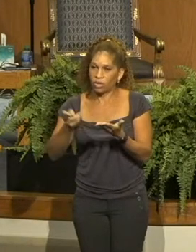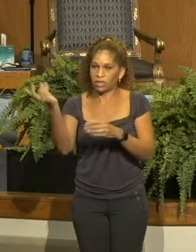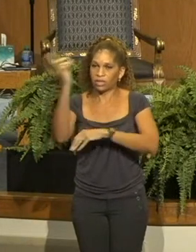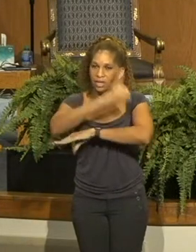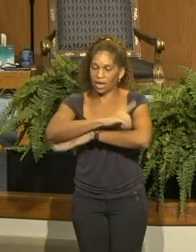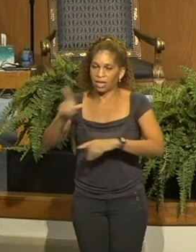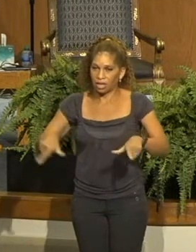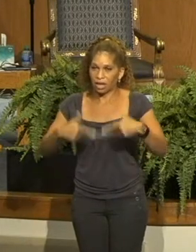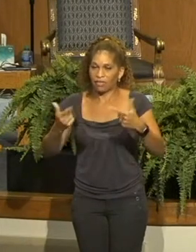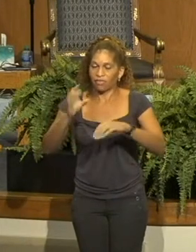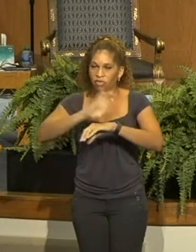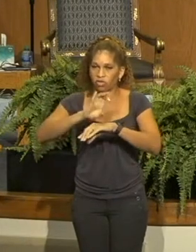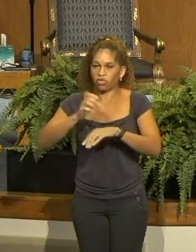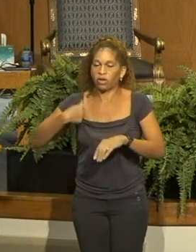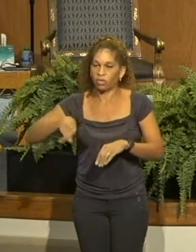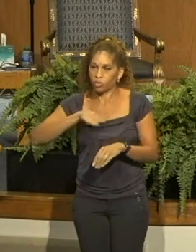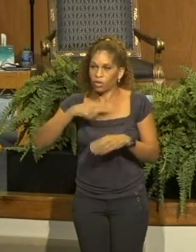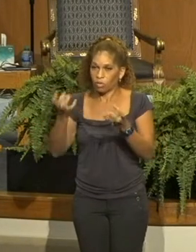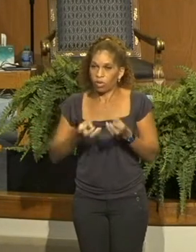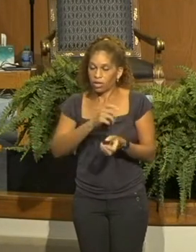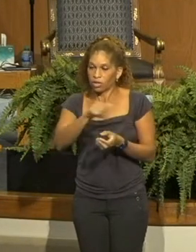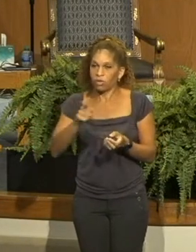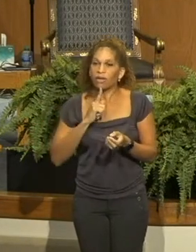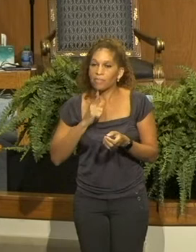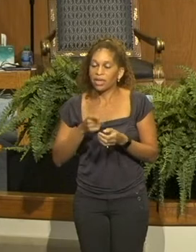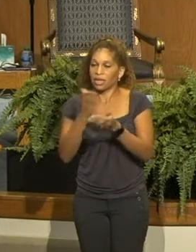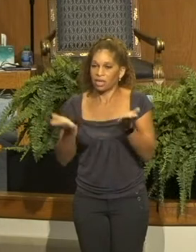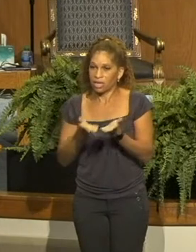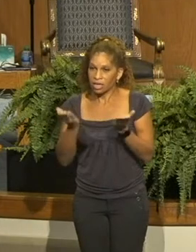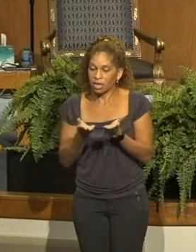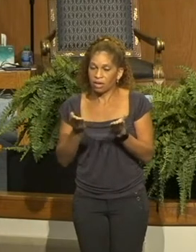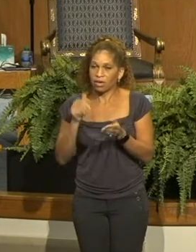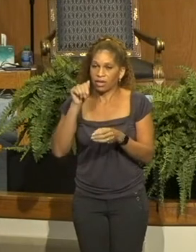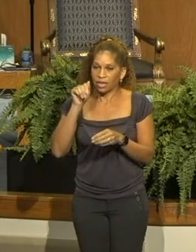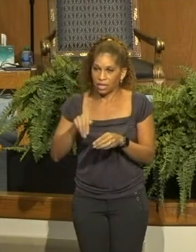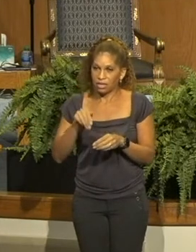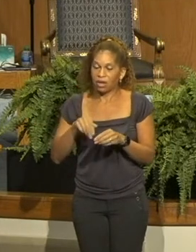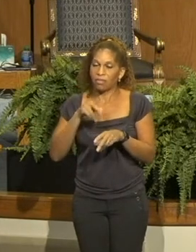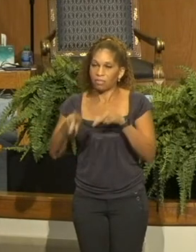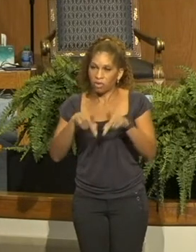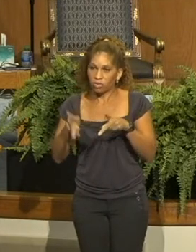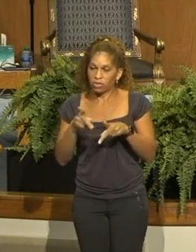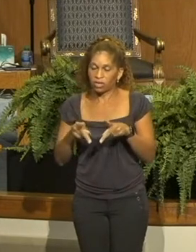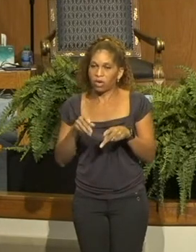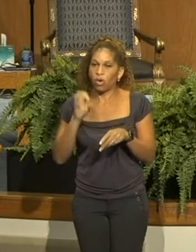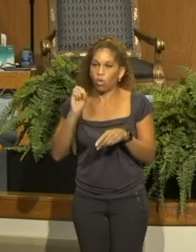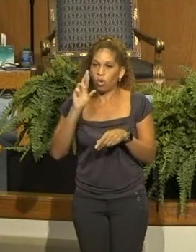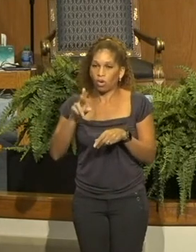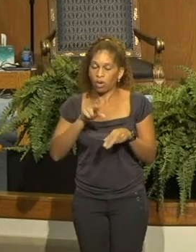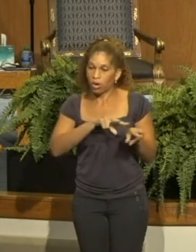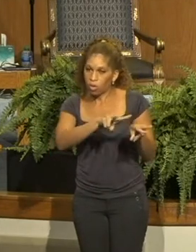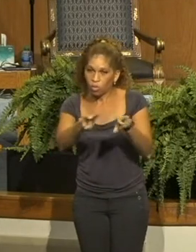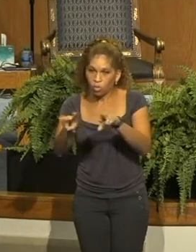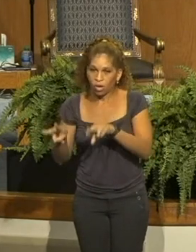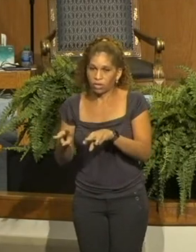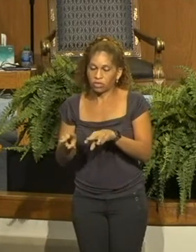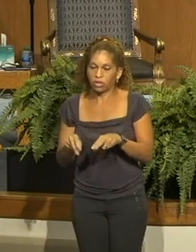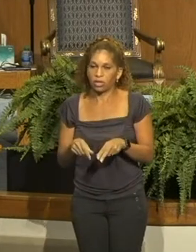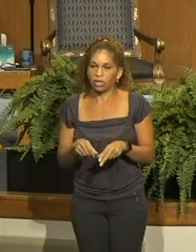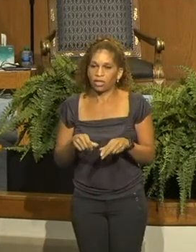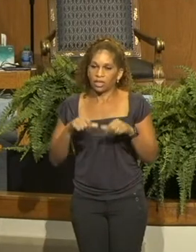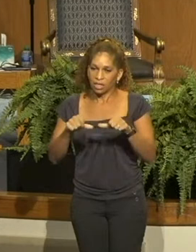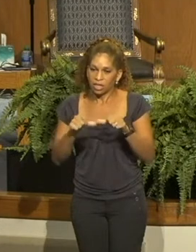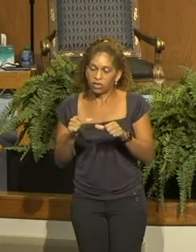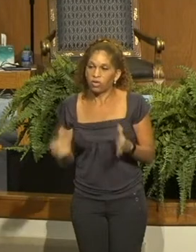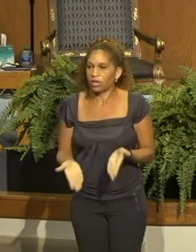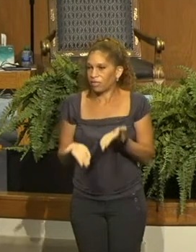of our church, and so we want you to be here on site, in person, if you can, or please watch online. Let us continue to lift those families up